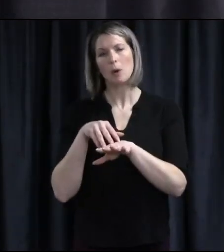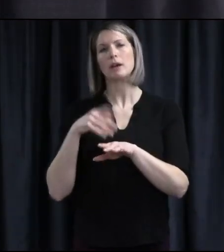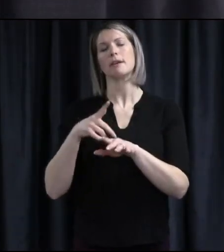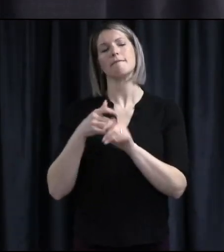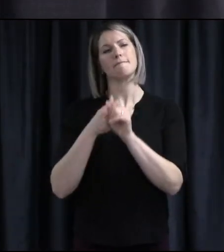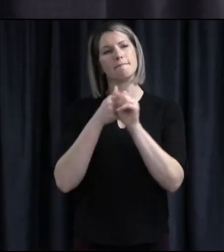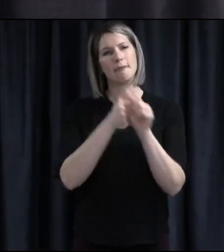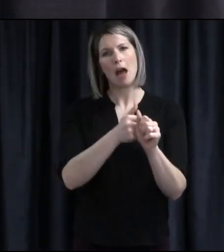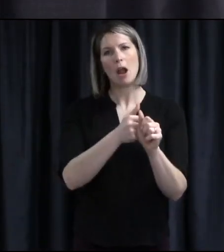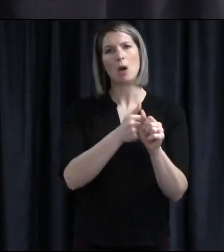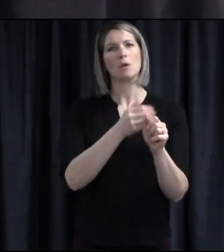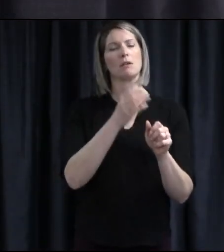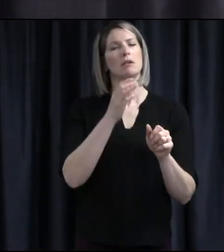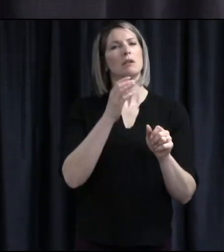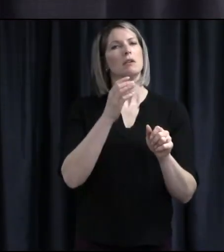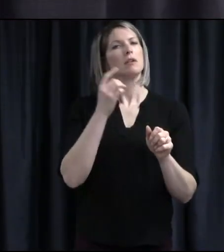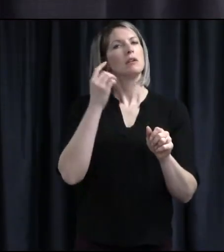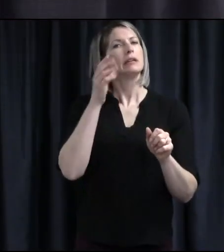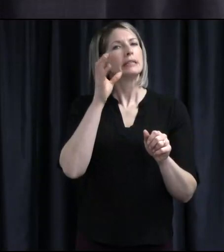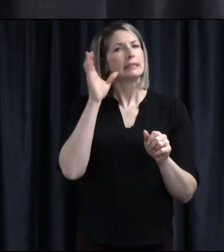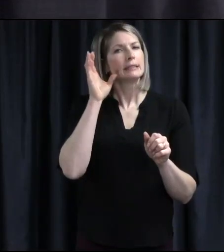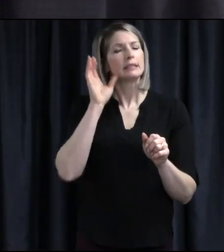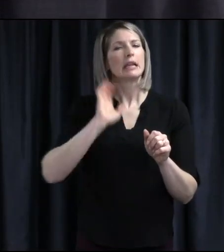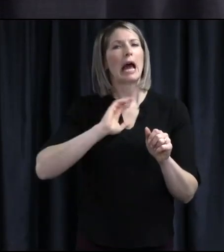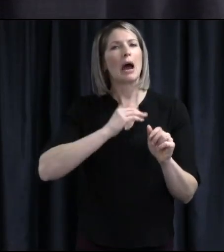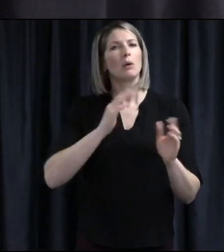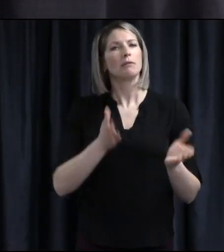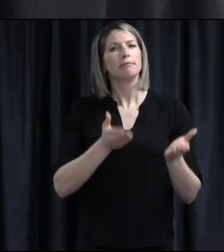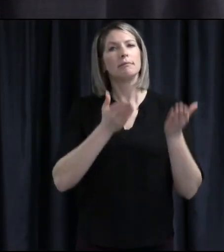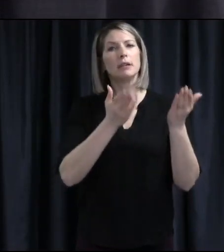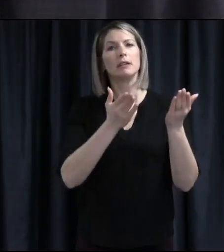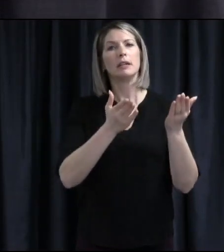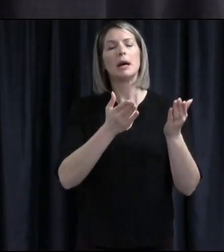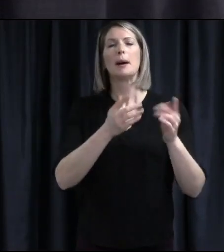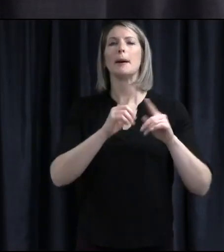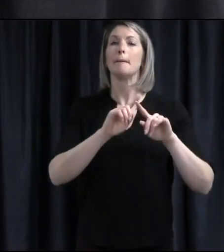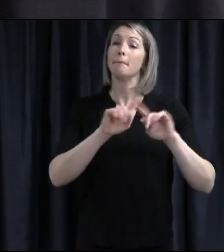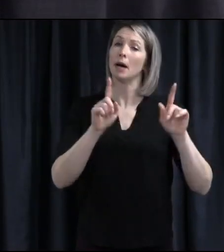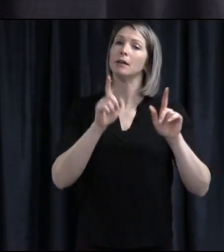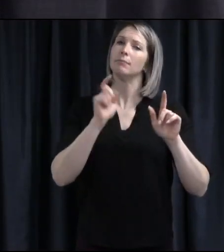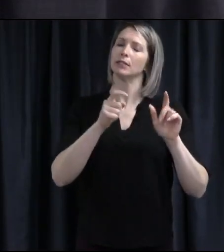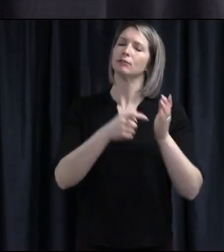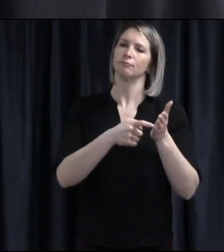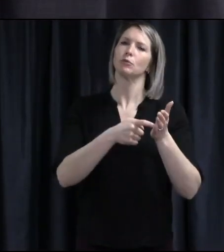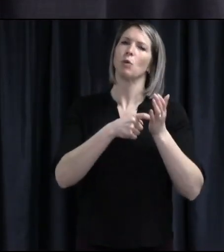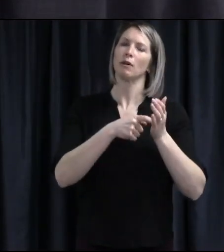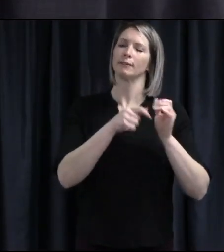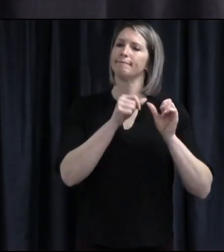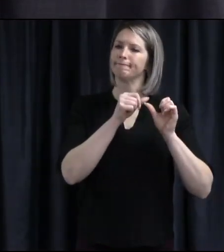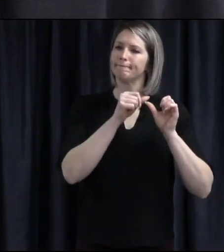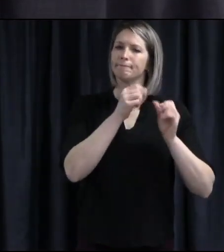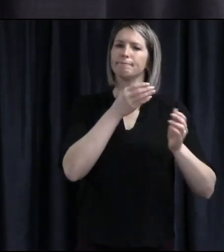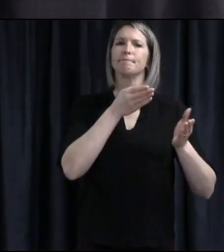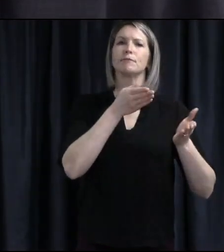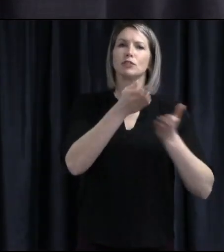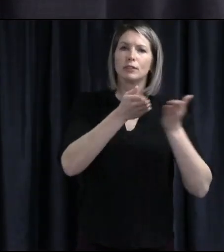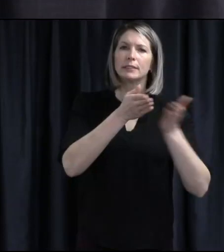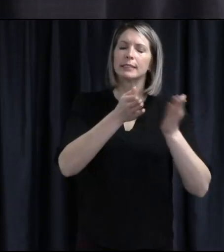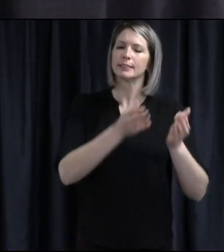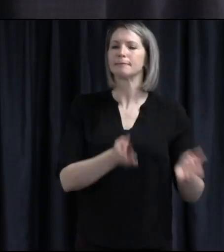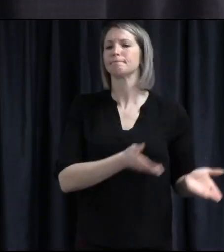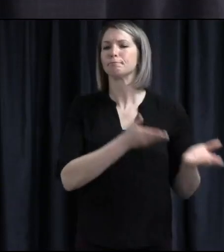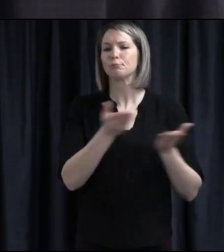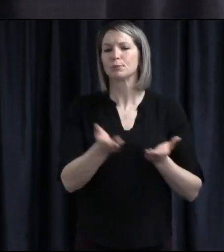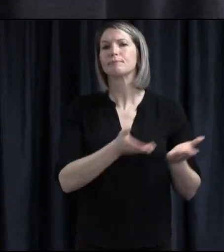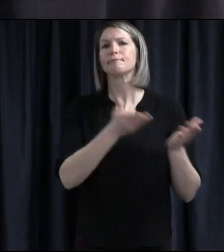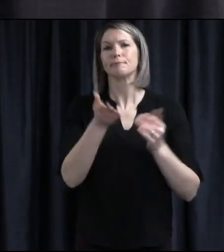the essential services for people in Newfoundland and Labrador. But those business owners that will be impacted, there